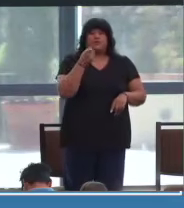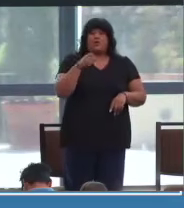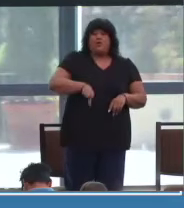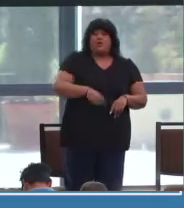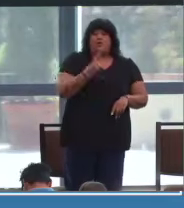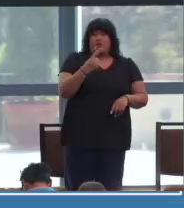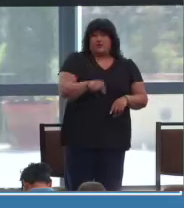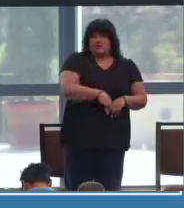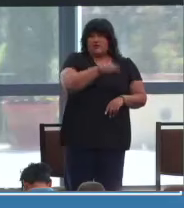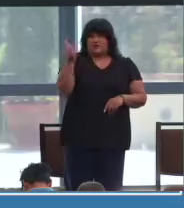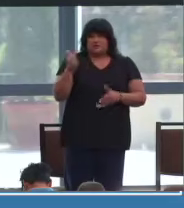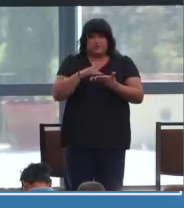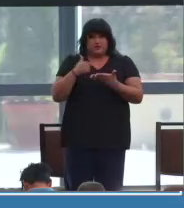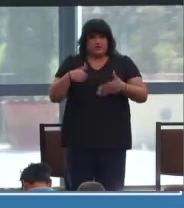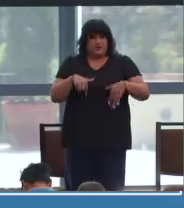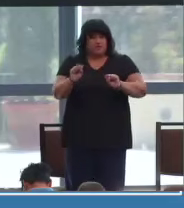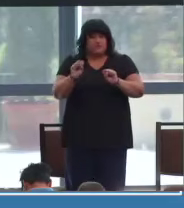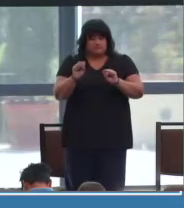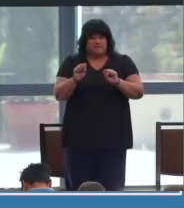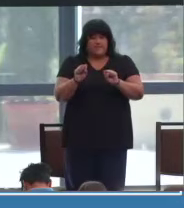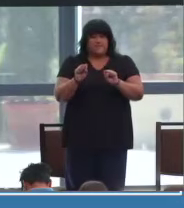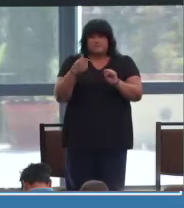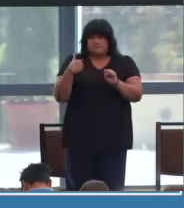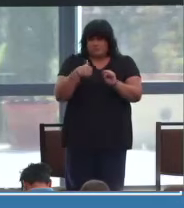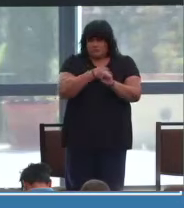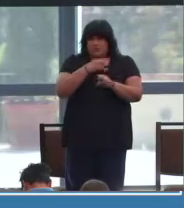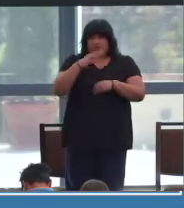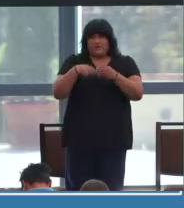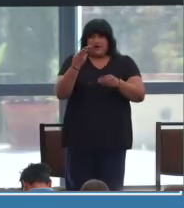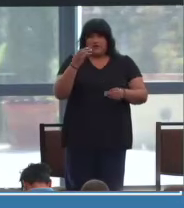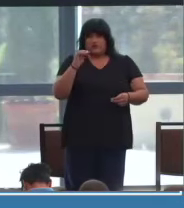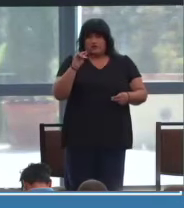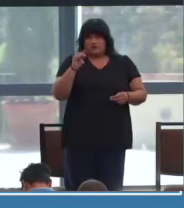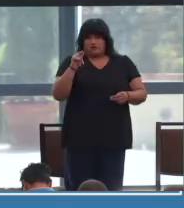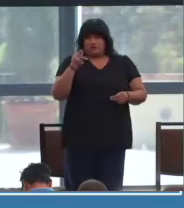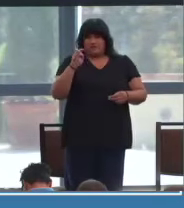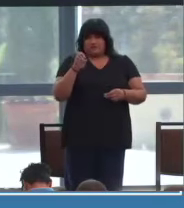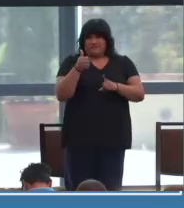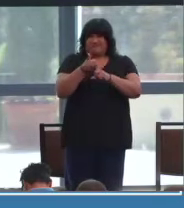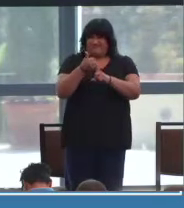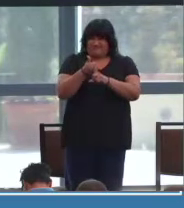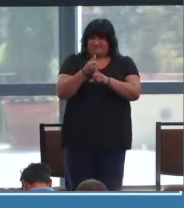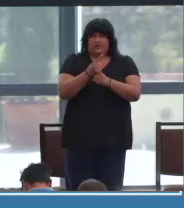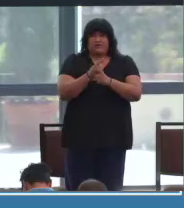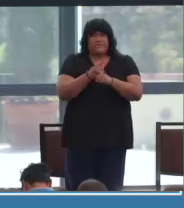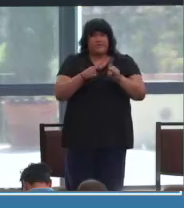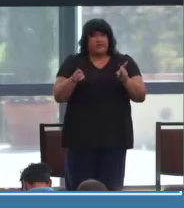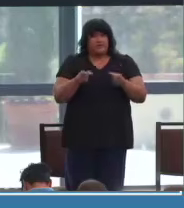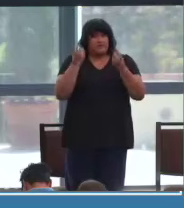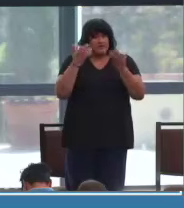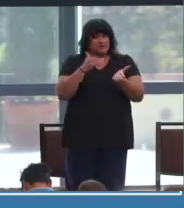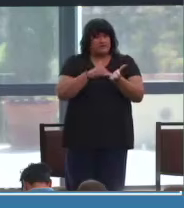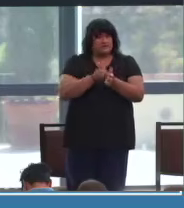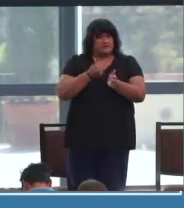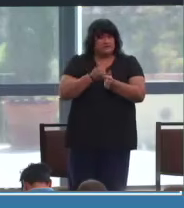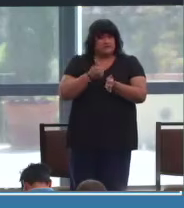doing, we know we always talk about how protective hydroxychloroquine is, but a lot of our eye doctors push against it if you've